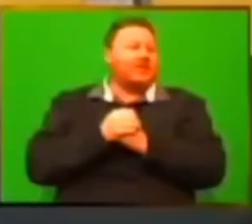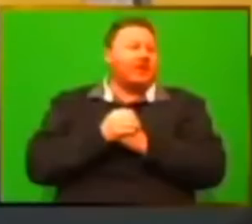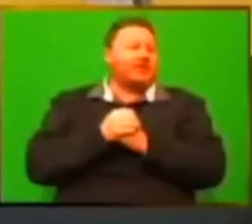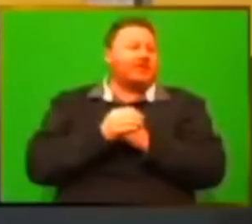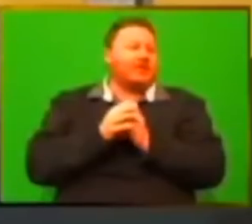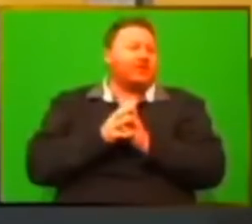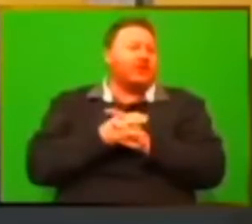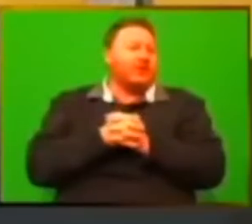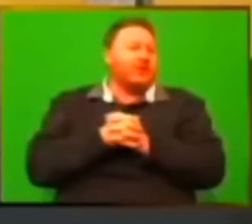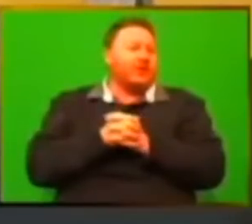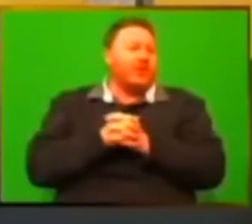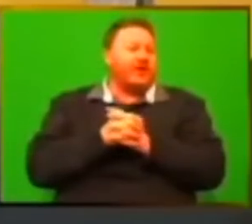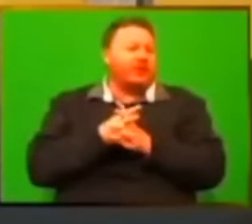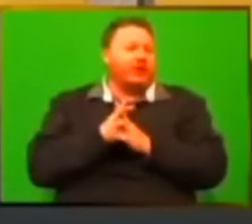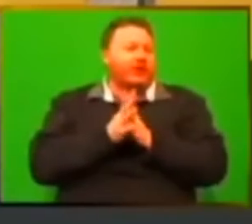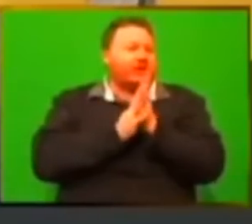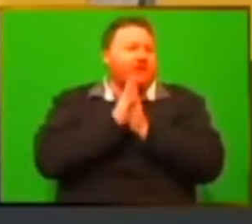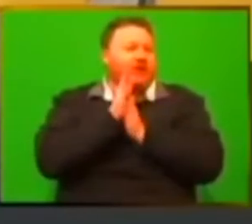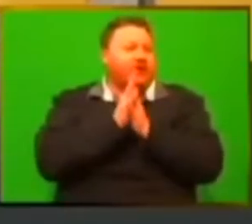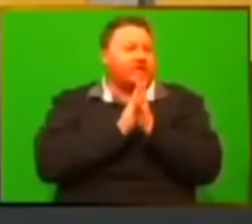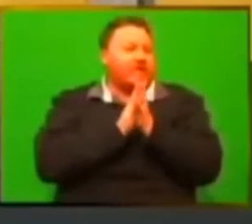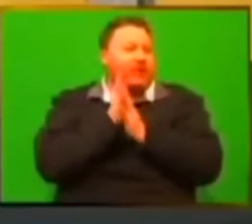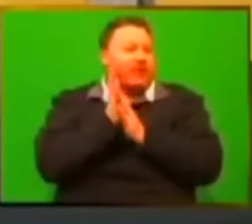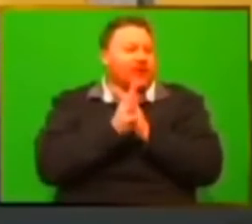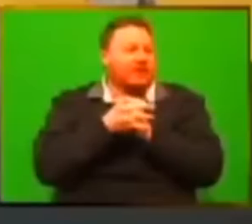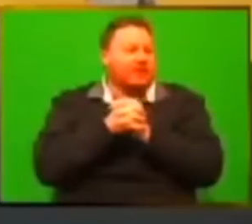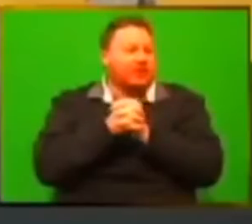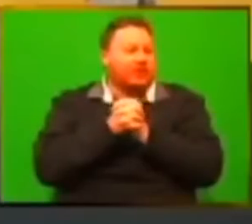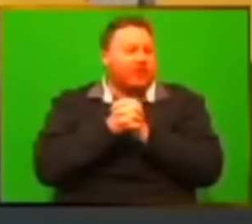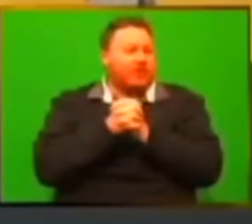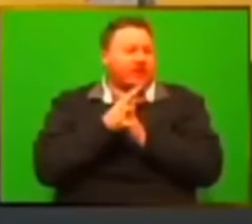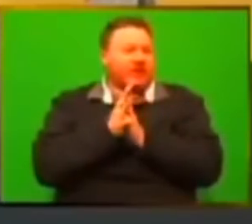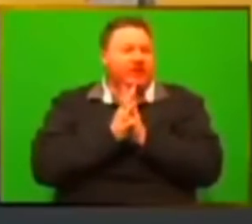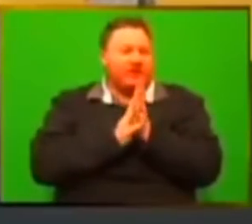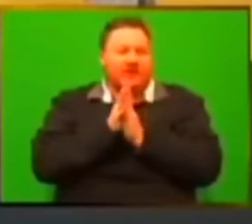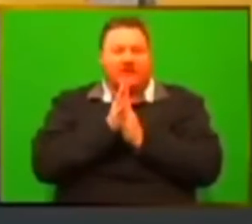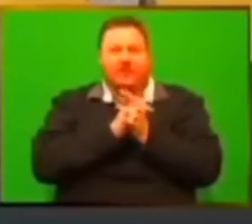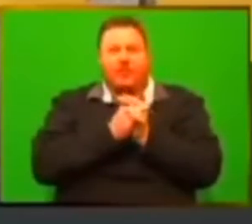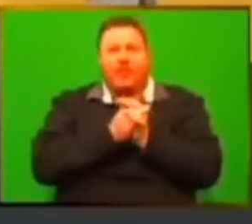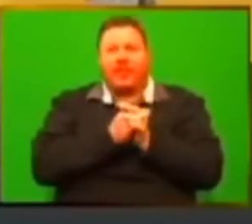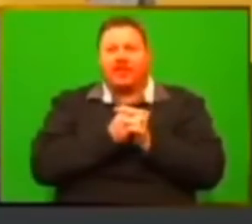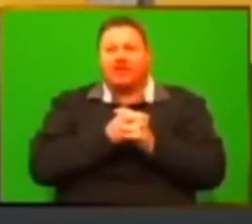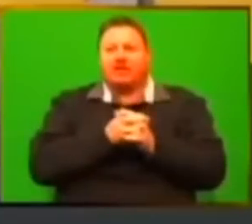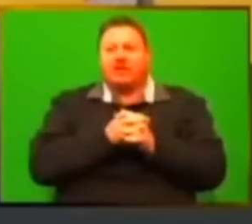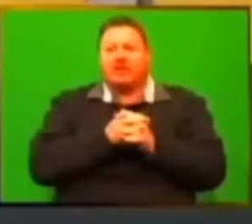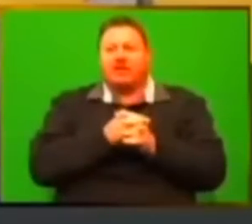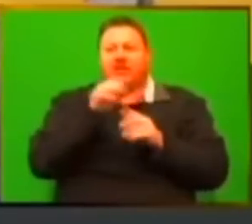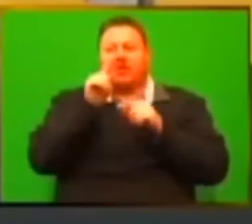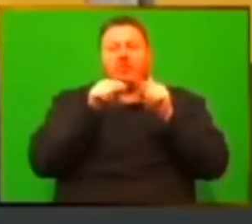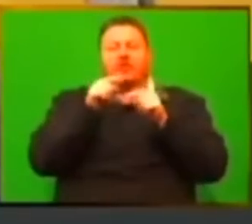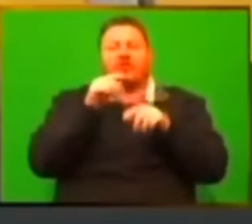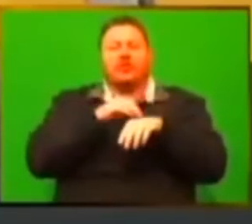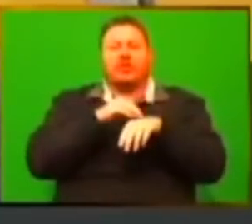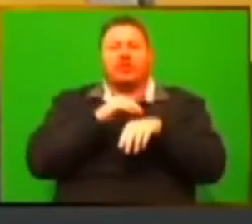The order was raised with regards to the honorable member casting aspersions on the President, and